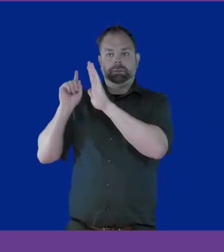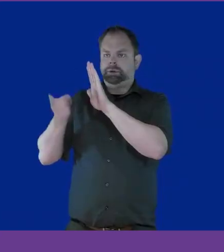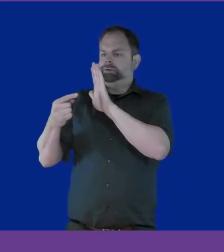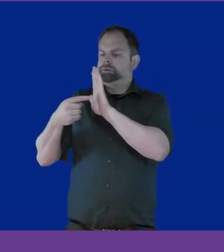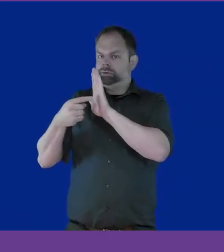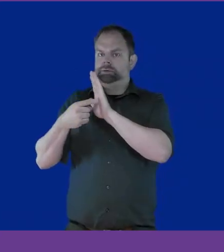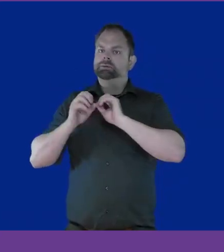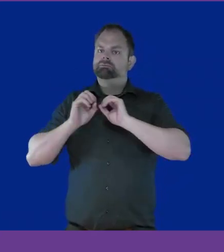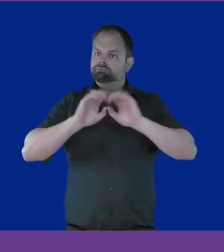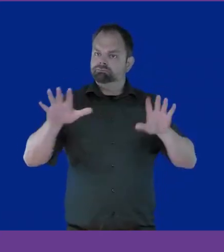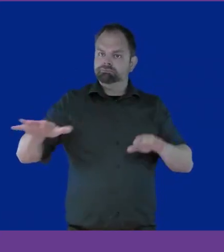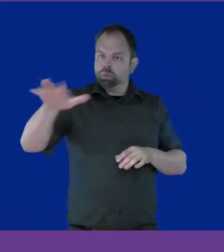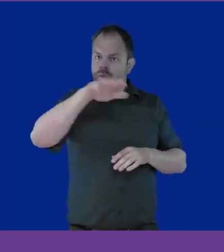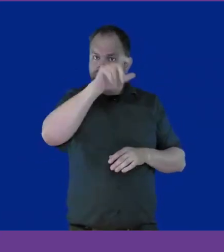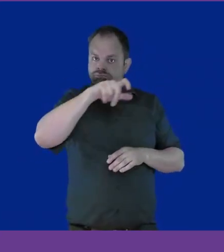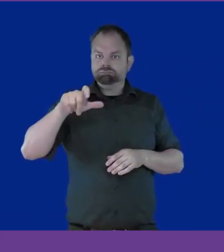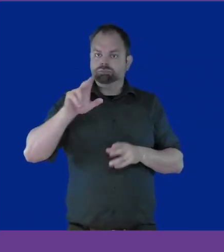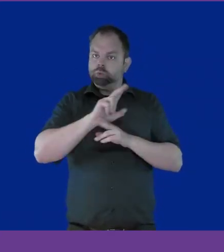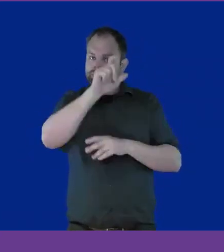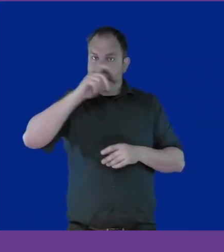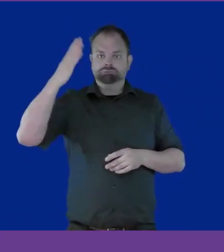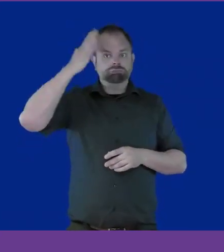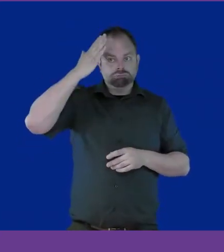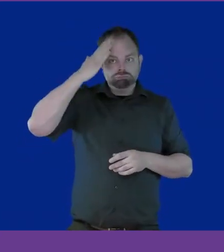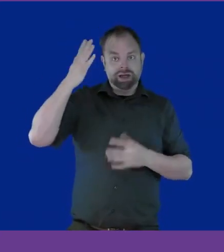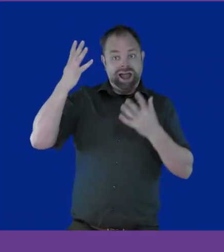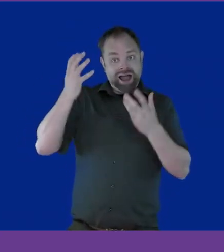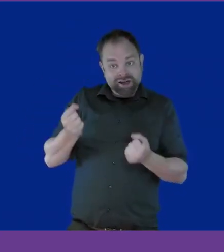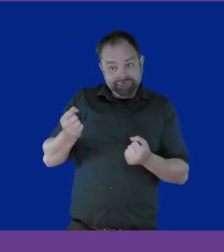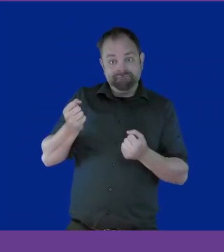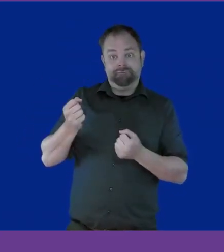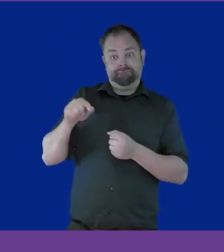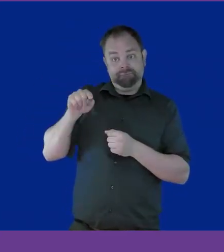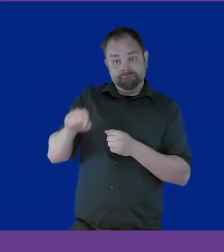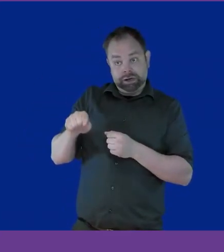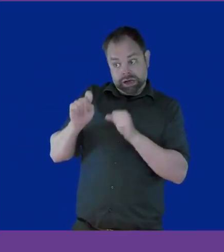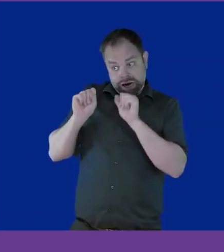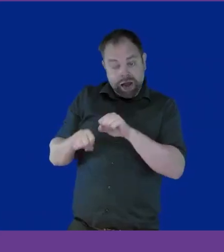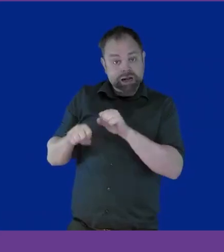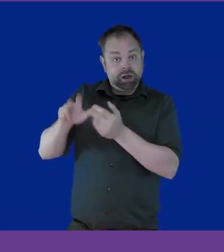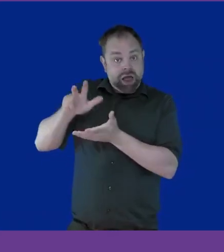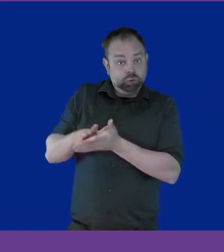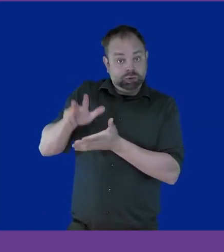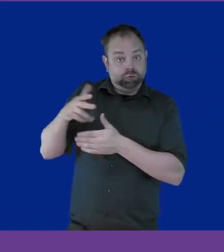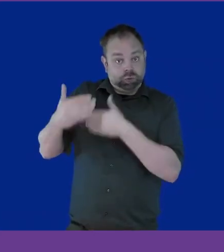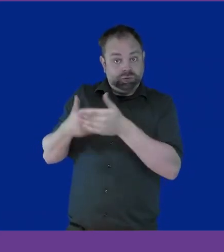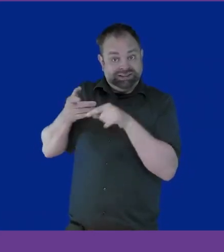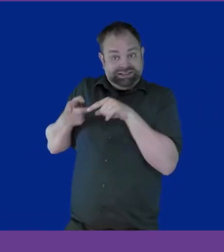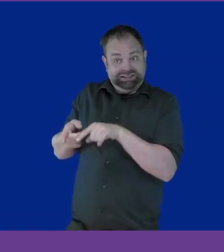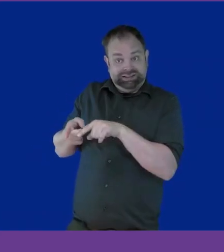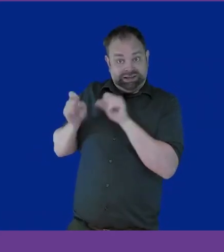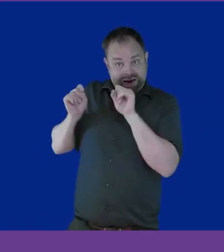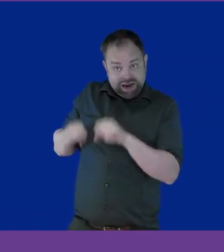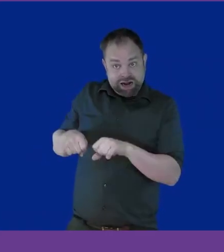the support they might need should they need support using these methods. I don't know if this answers. But